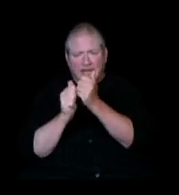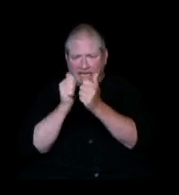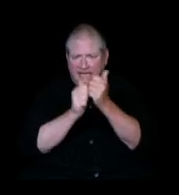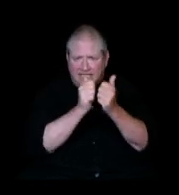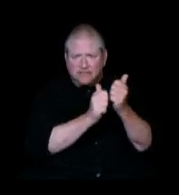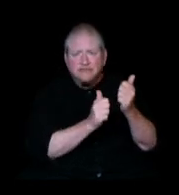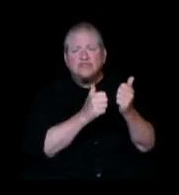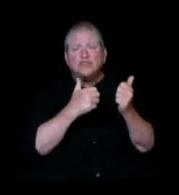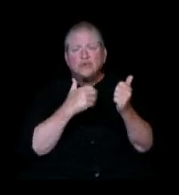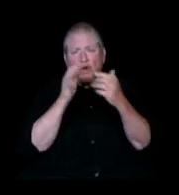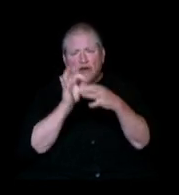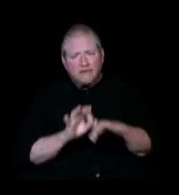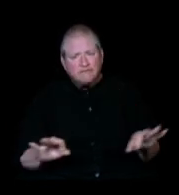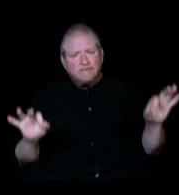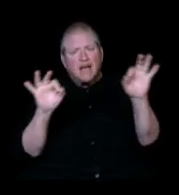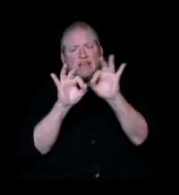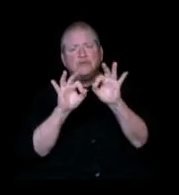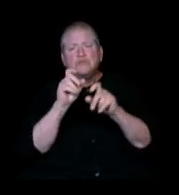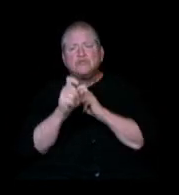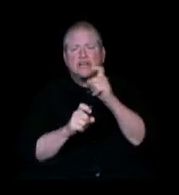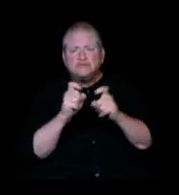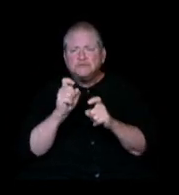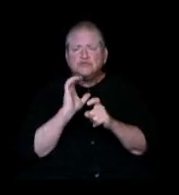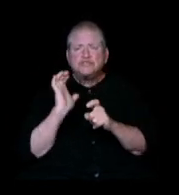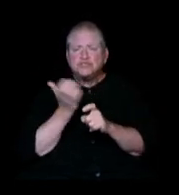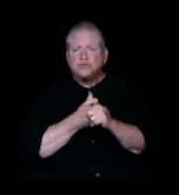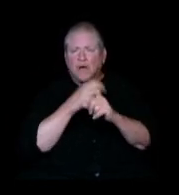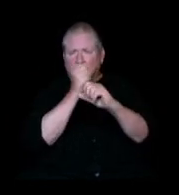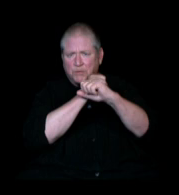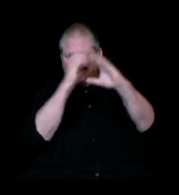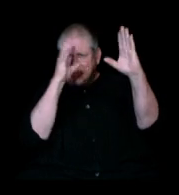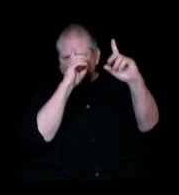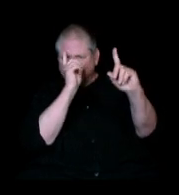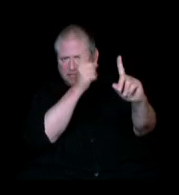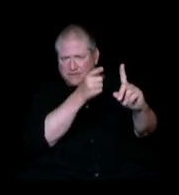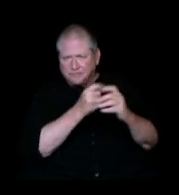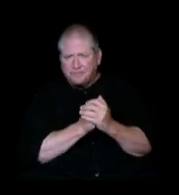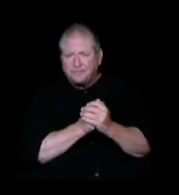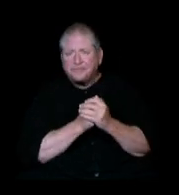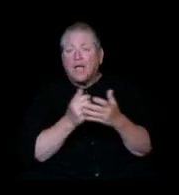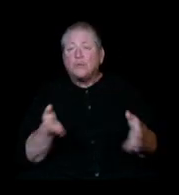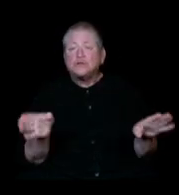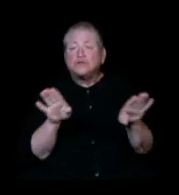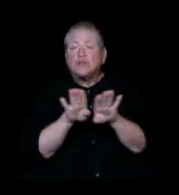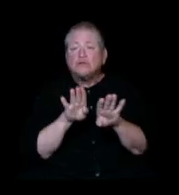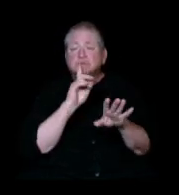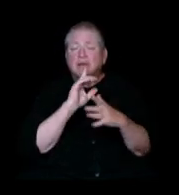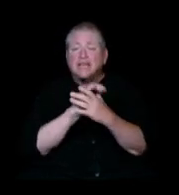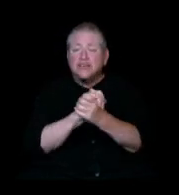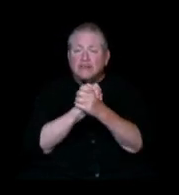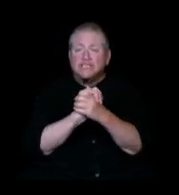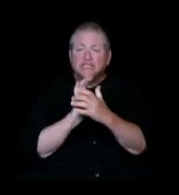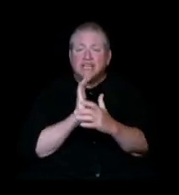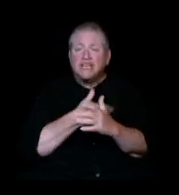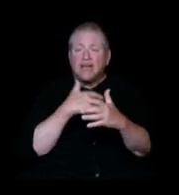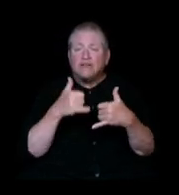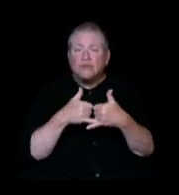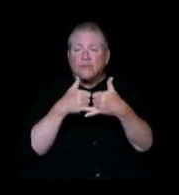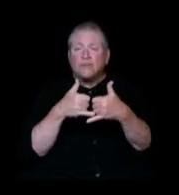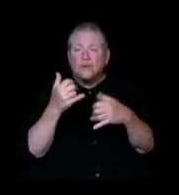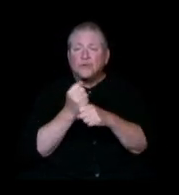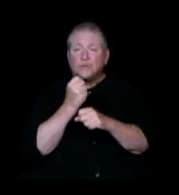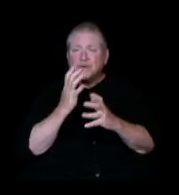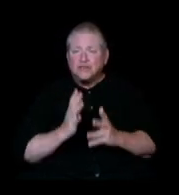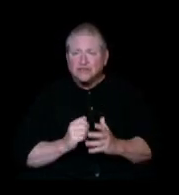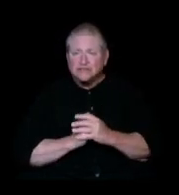valuable contribution to our shared mission. I'd like to close by congratulating our award winners. Against